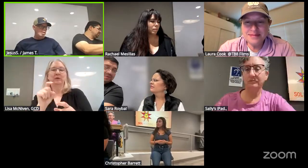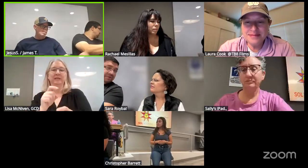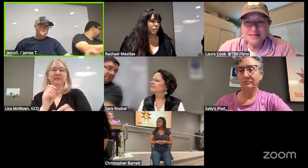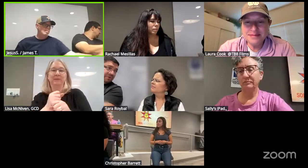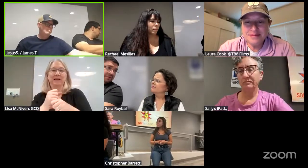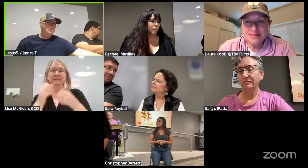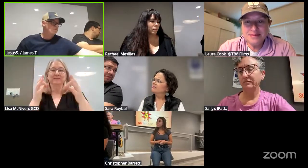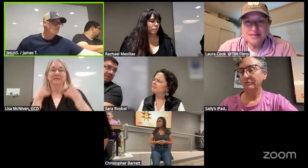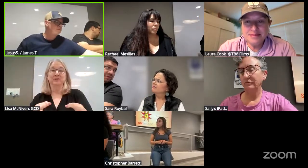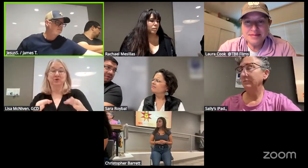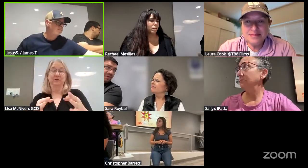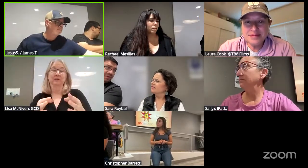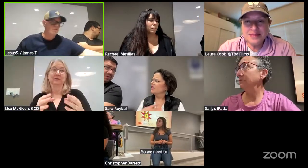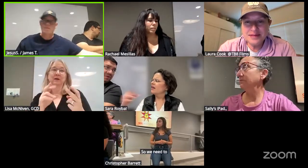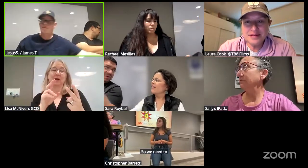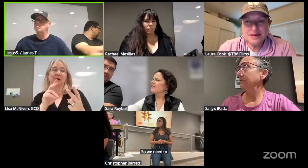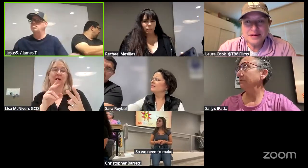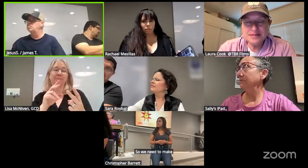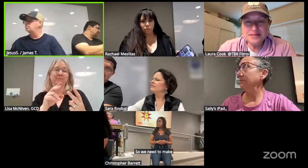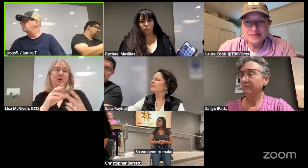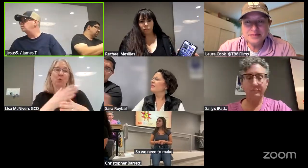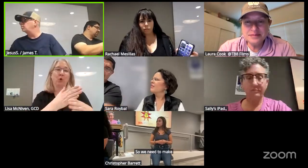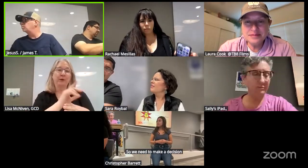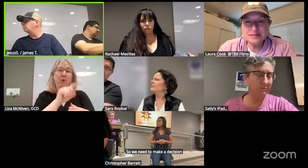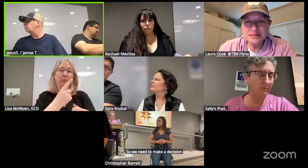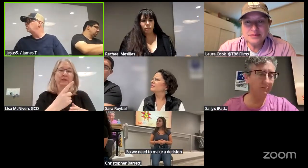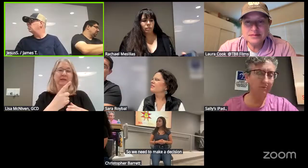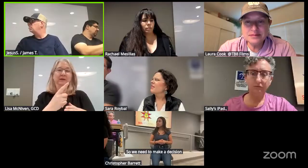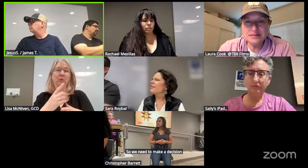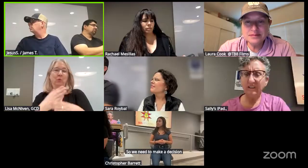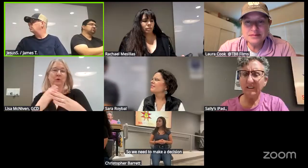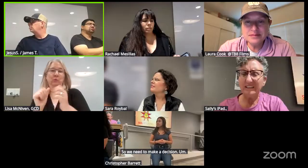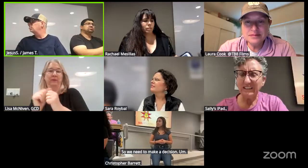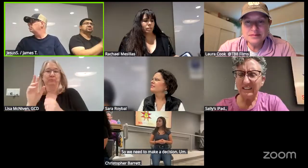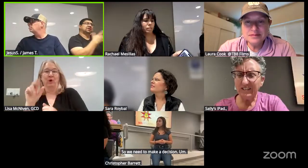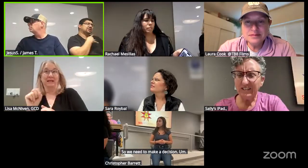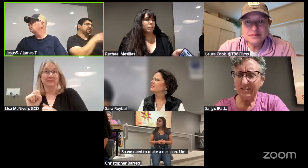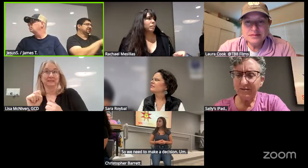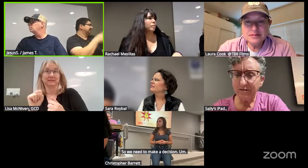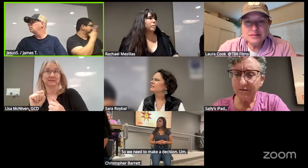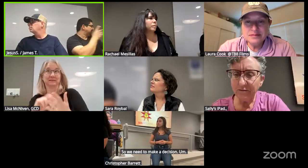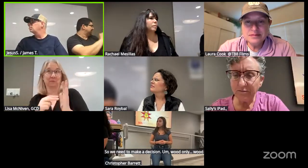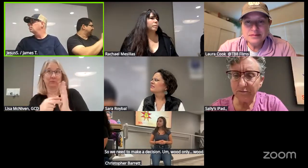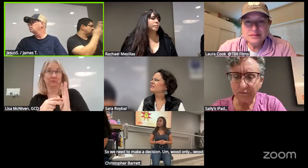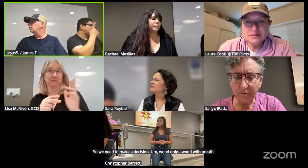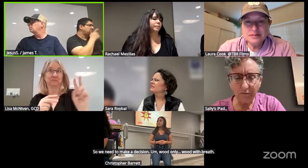So we need to make a decision, wood only, wood with brass.